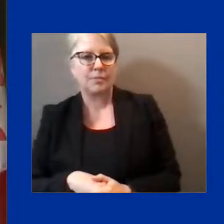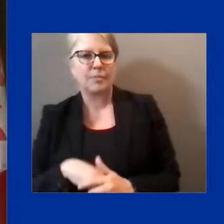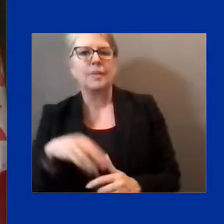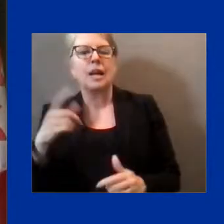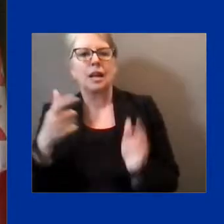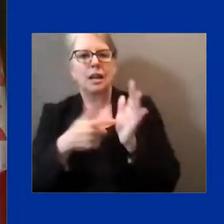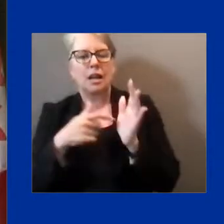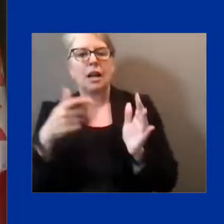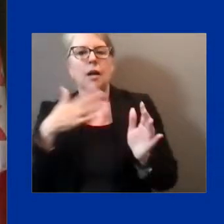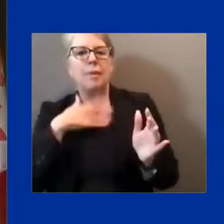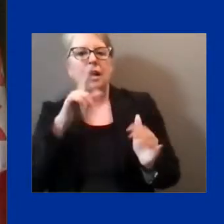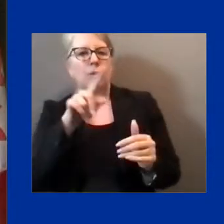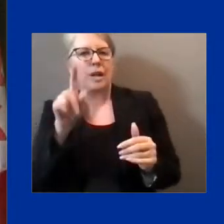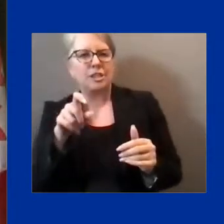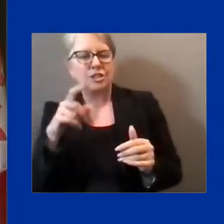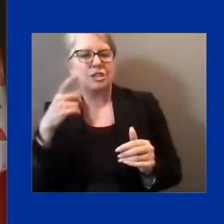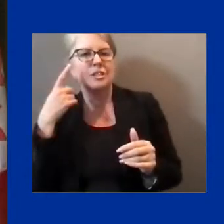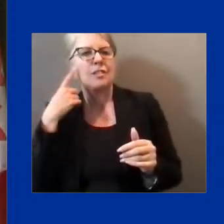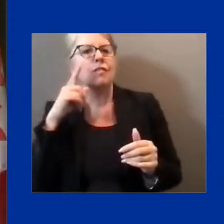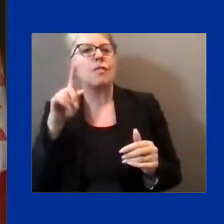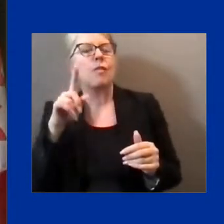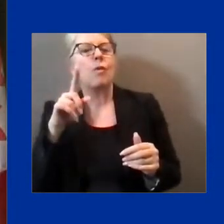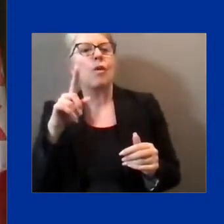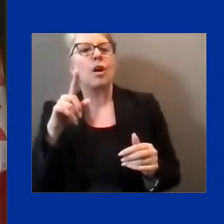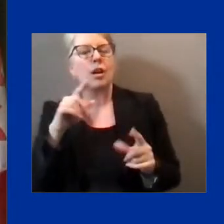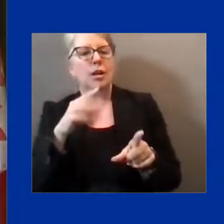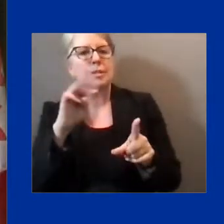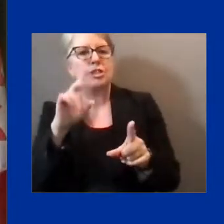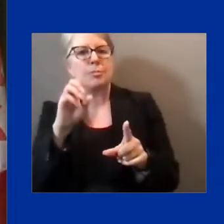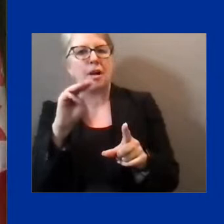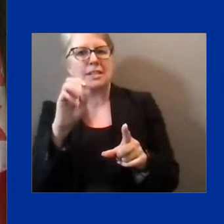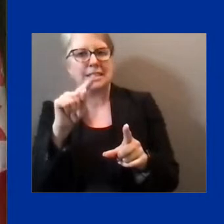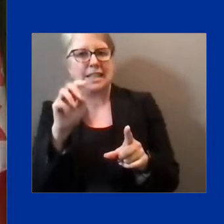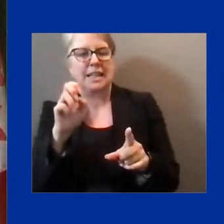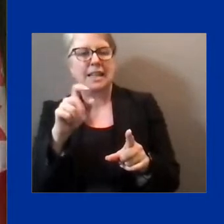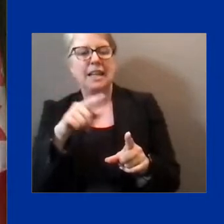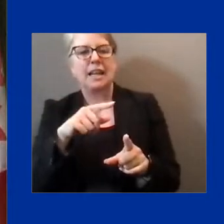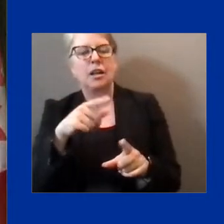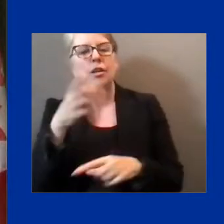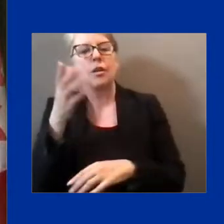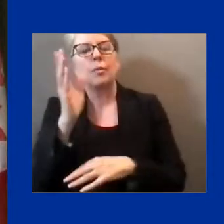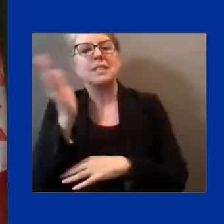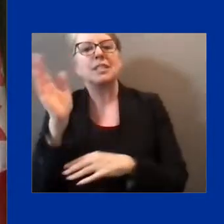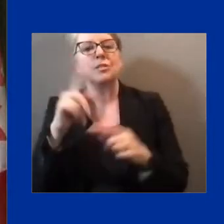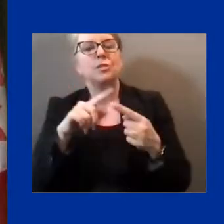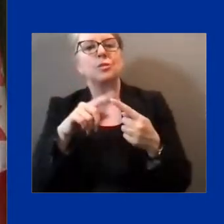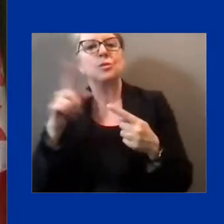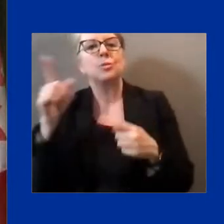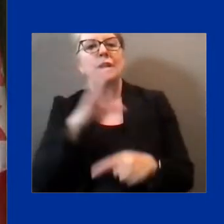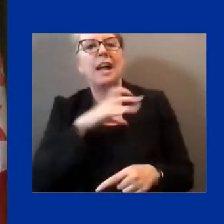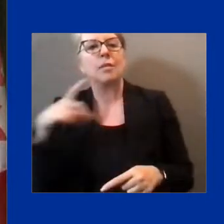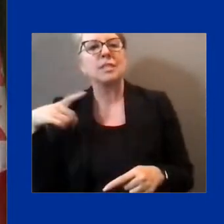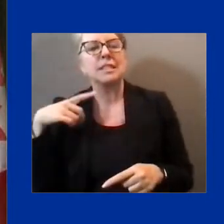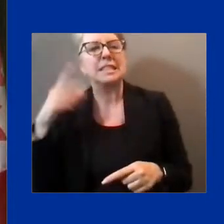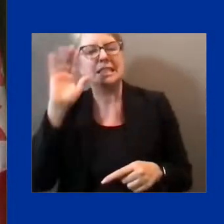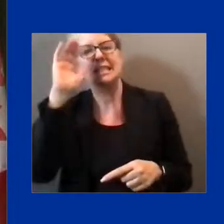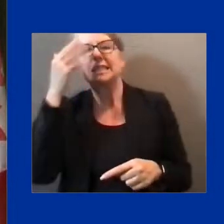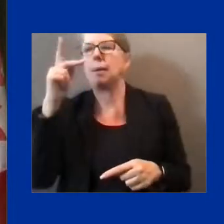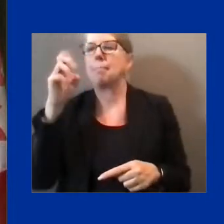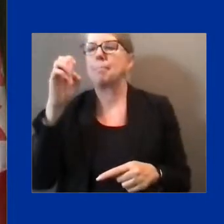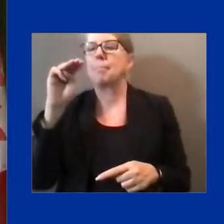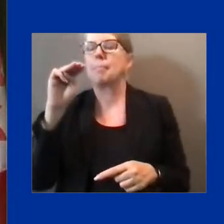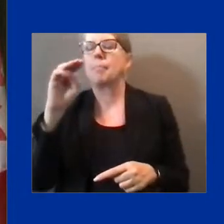My question is for Mr. DeMonte. You said during the presentation to counselors that there's a delay in the Moderna doses